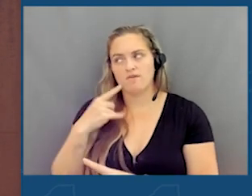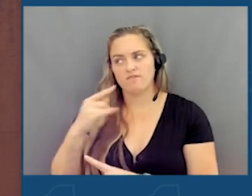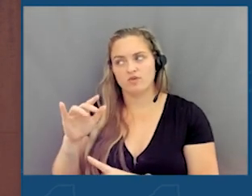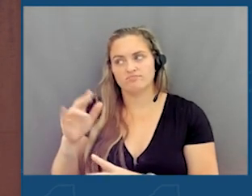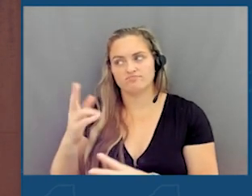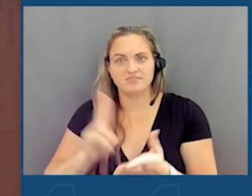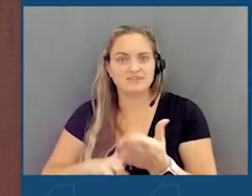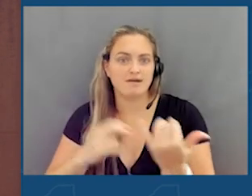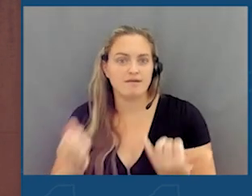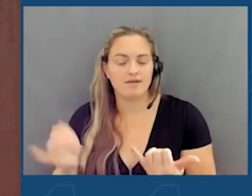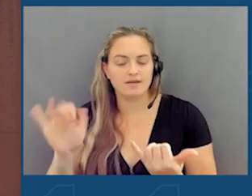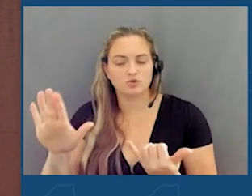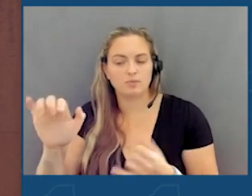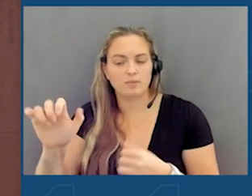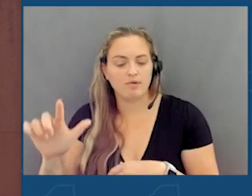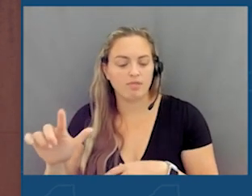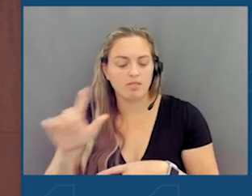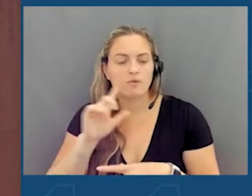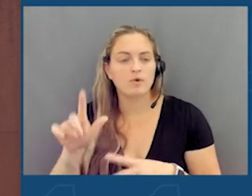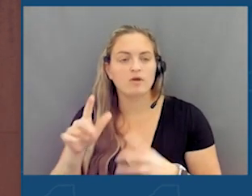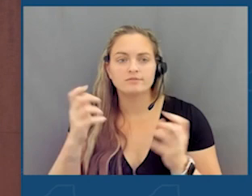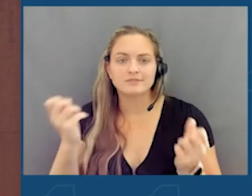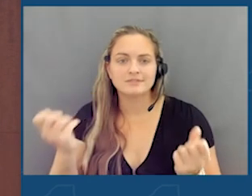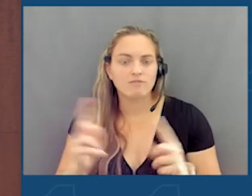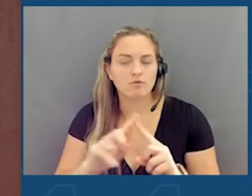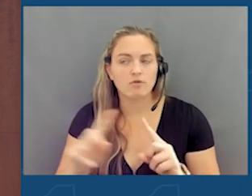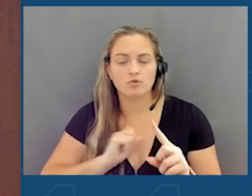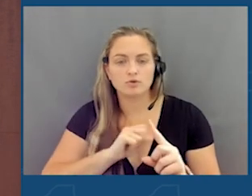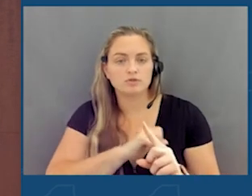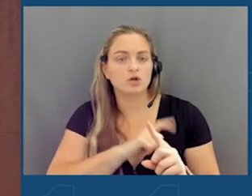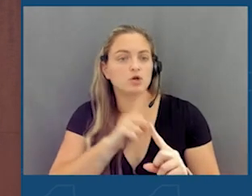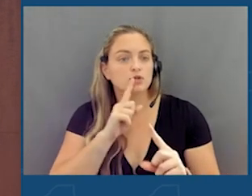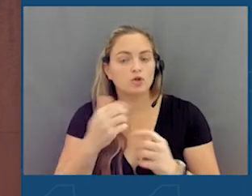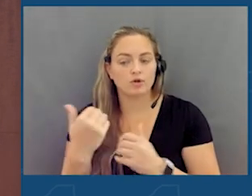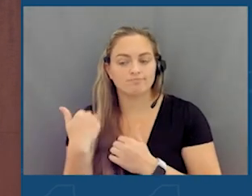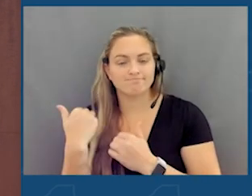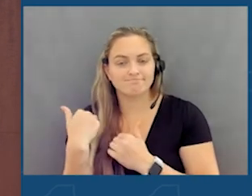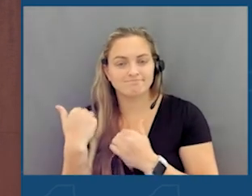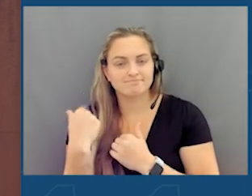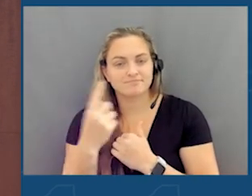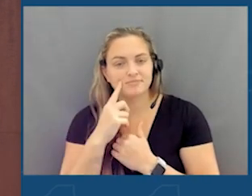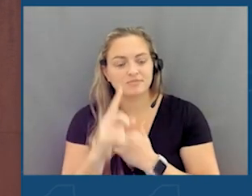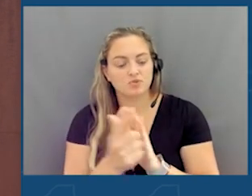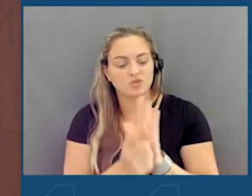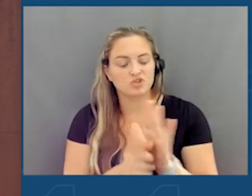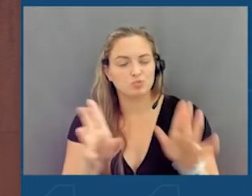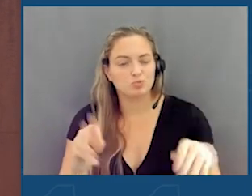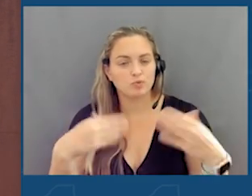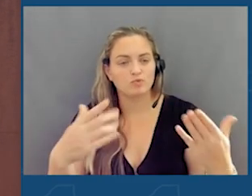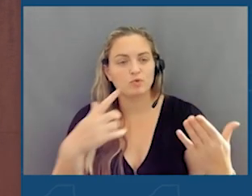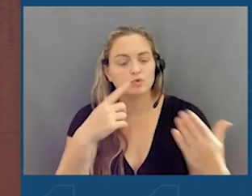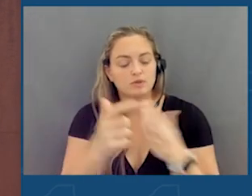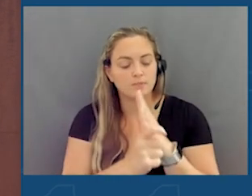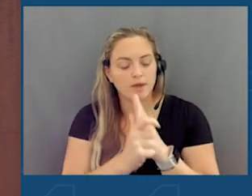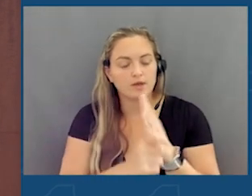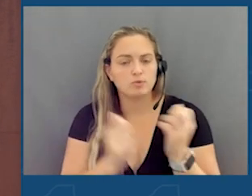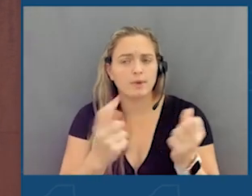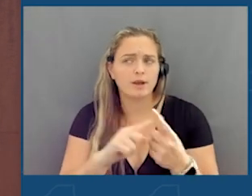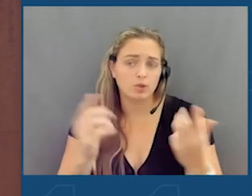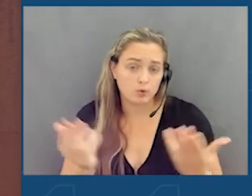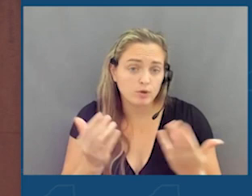well. And we have a number of senators who are carrying the various legislative proposals in this package, many of whom are